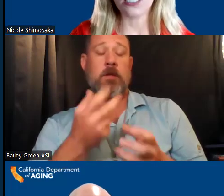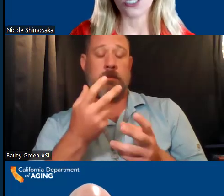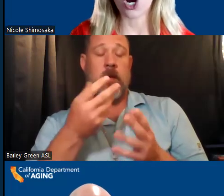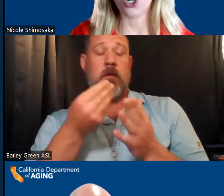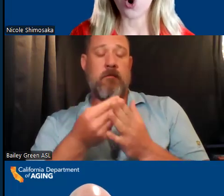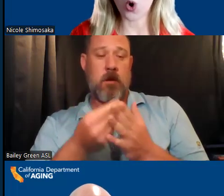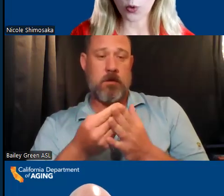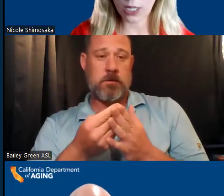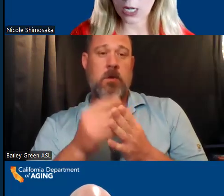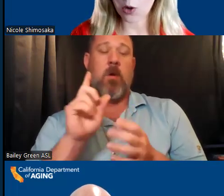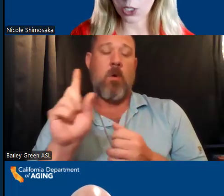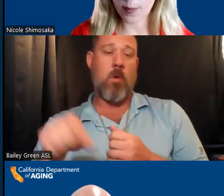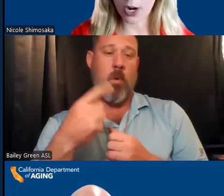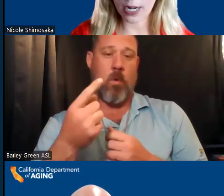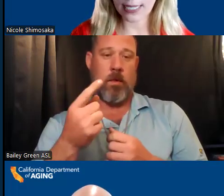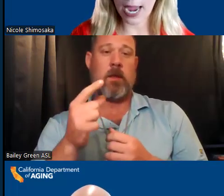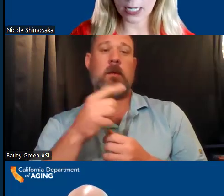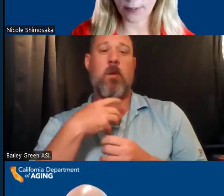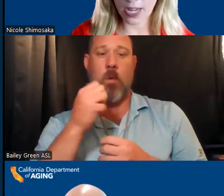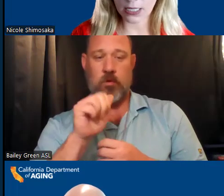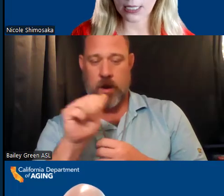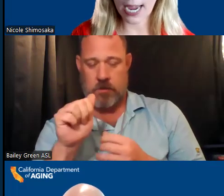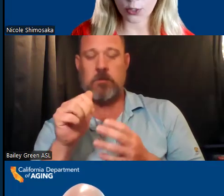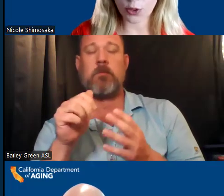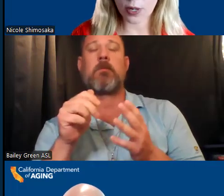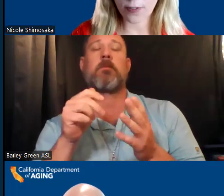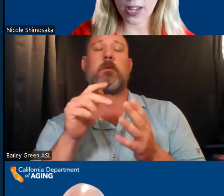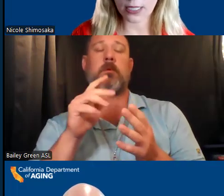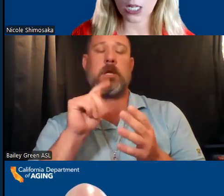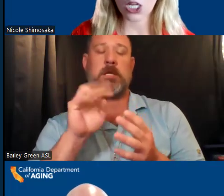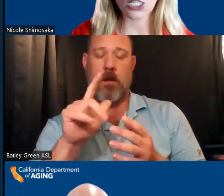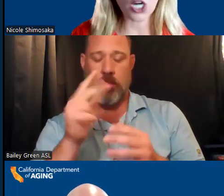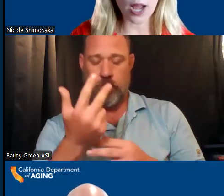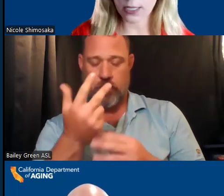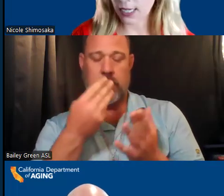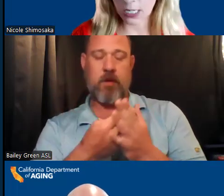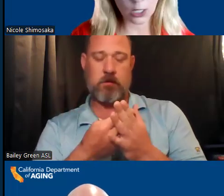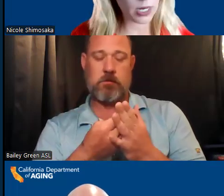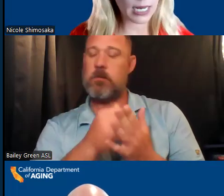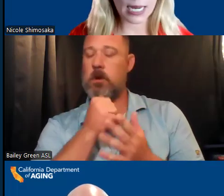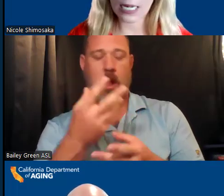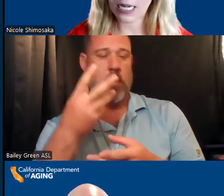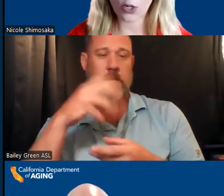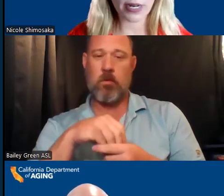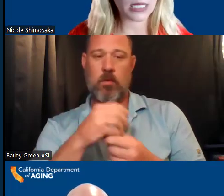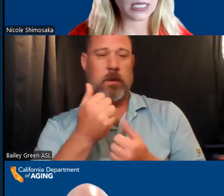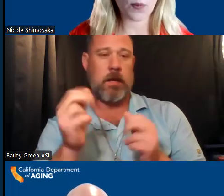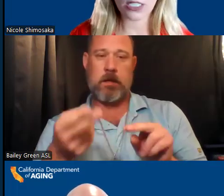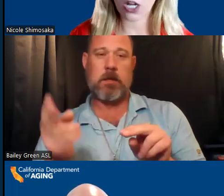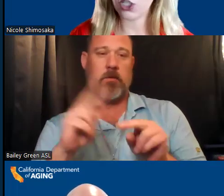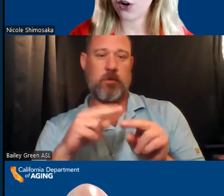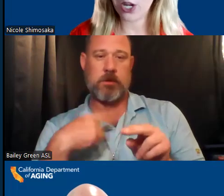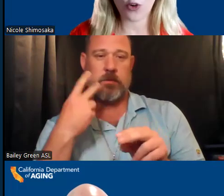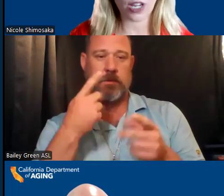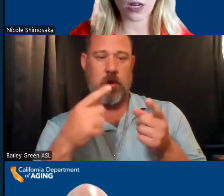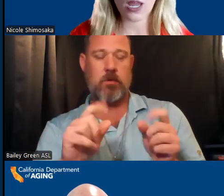funds are only Older Americans Act funds, Title III funds, not including any increases that we saw